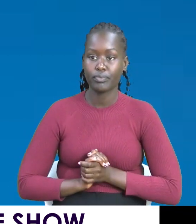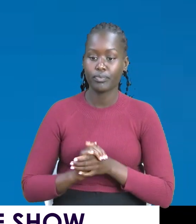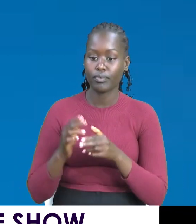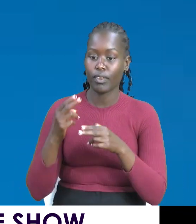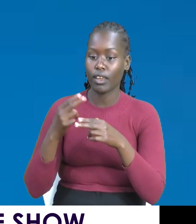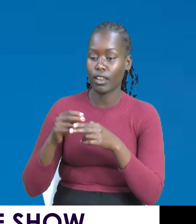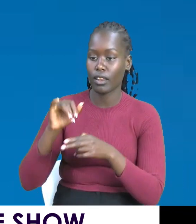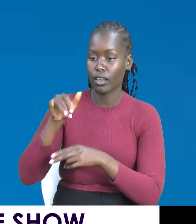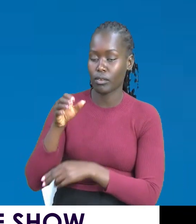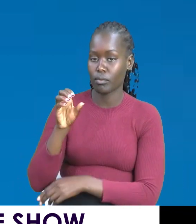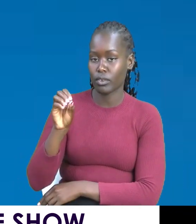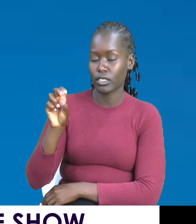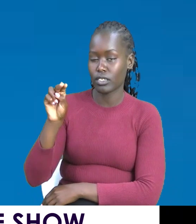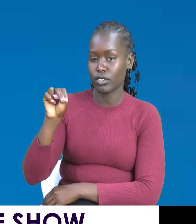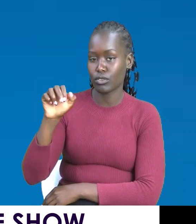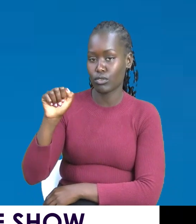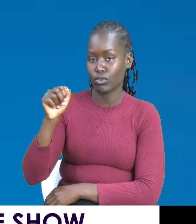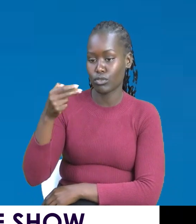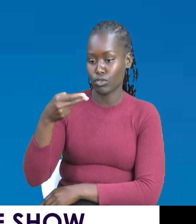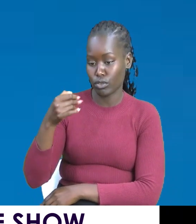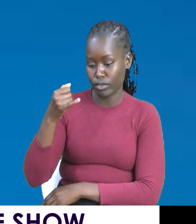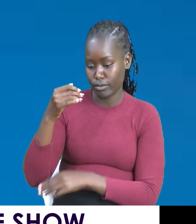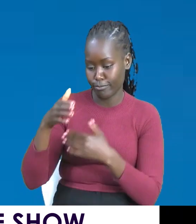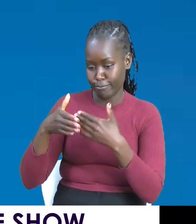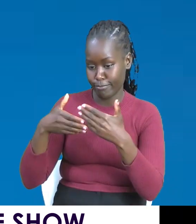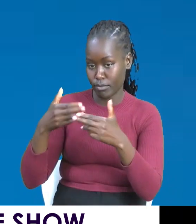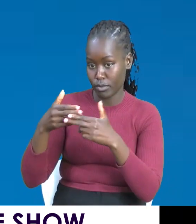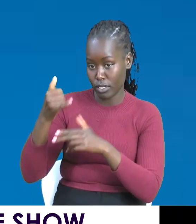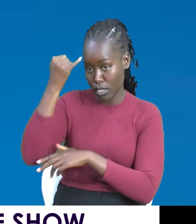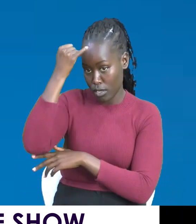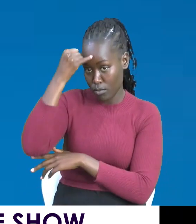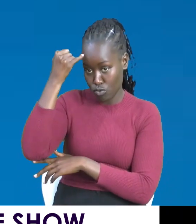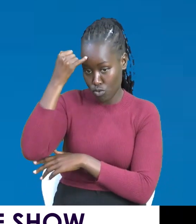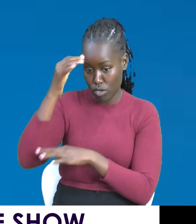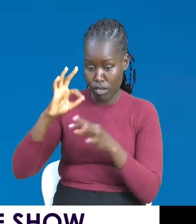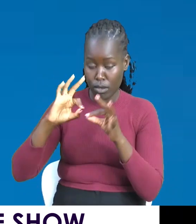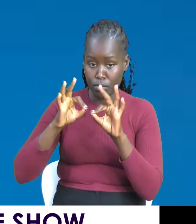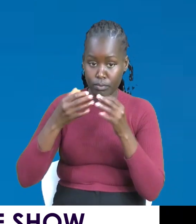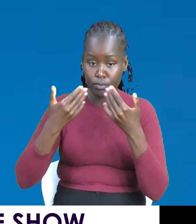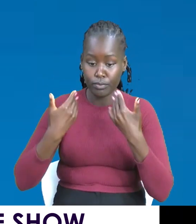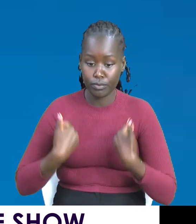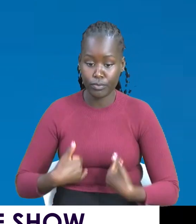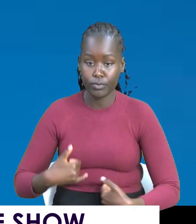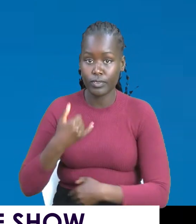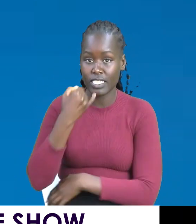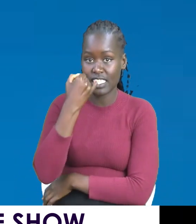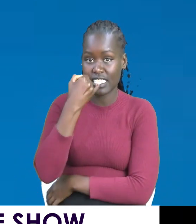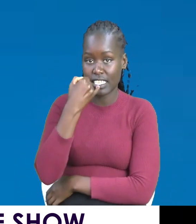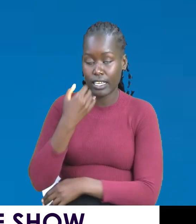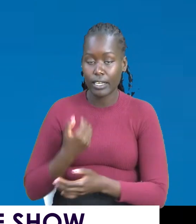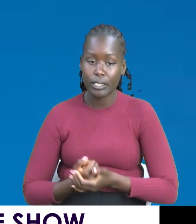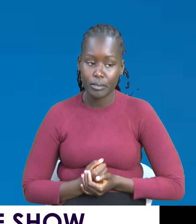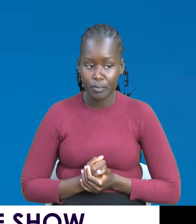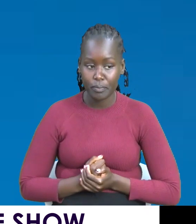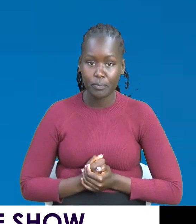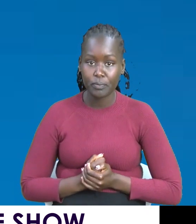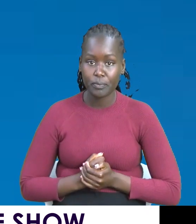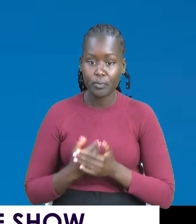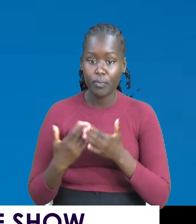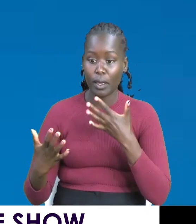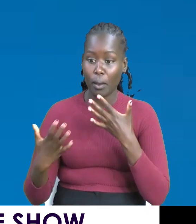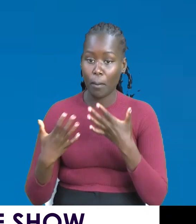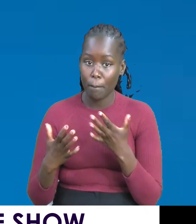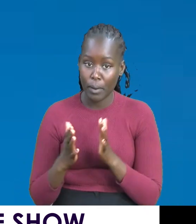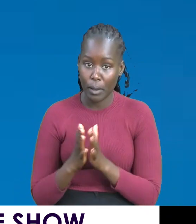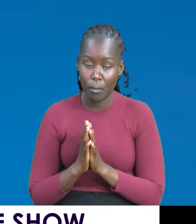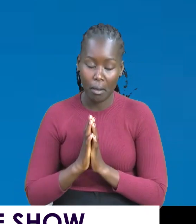my name is Jonah Simba. My sign language interpreter is Irene Chebiwalt. Maybe I need to